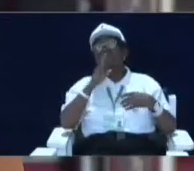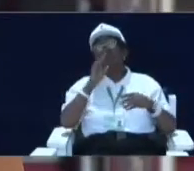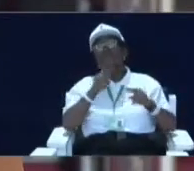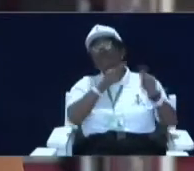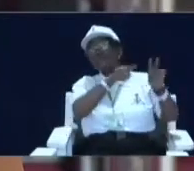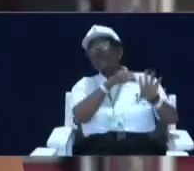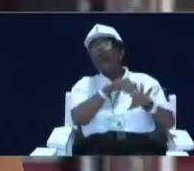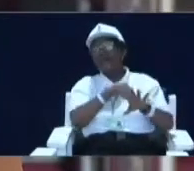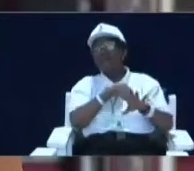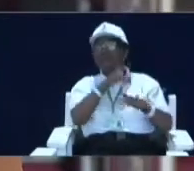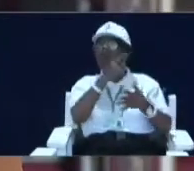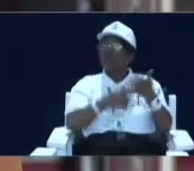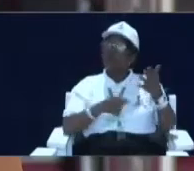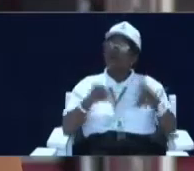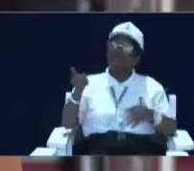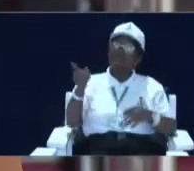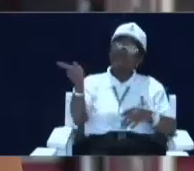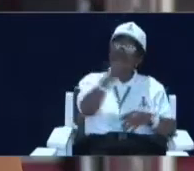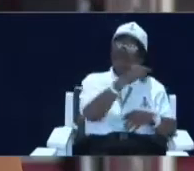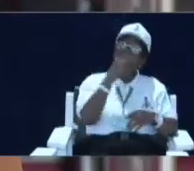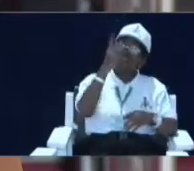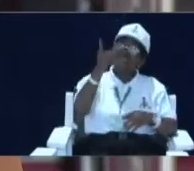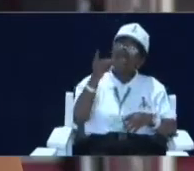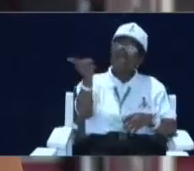What you see, you can become.